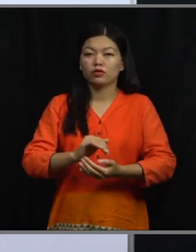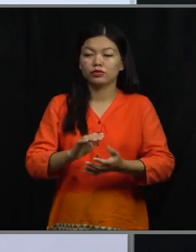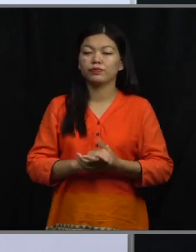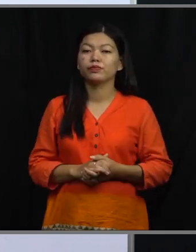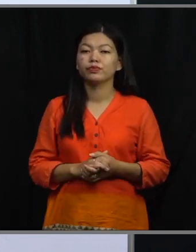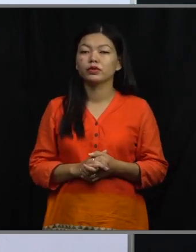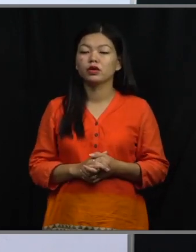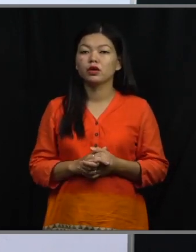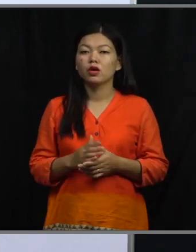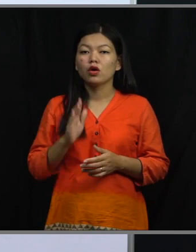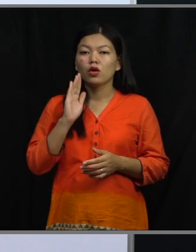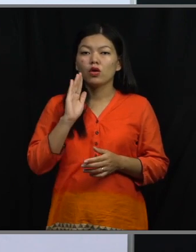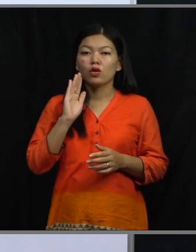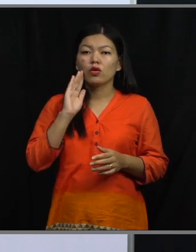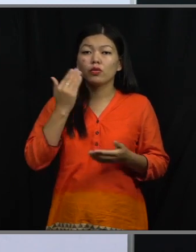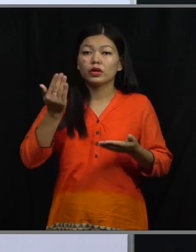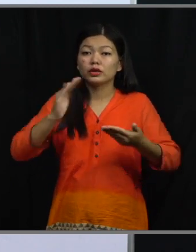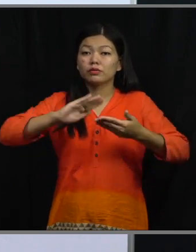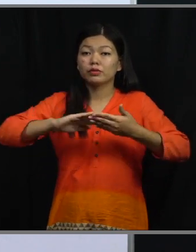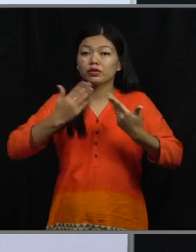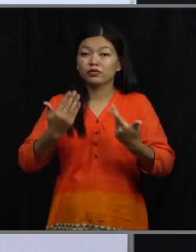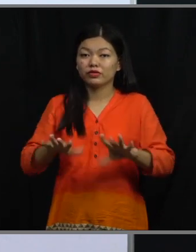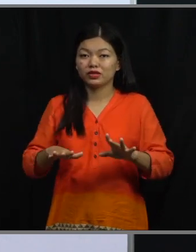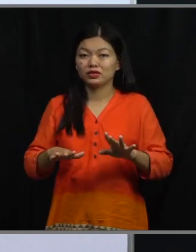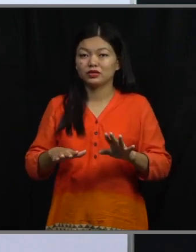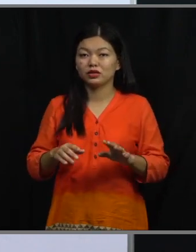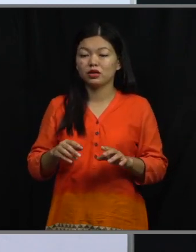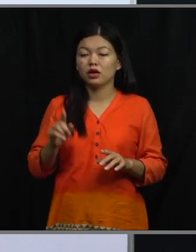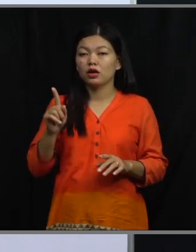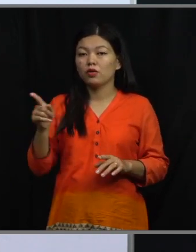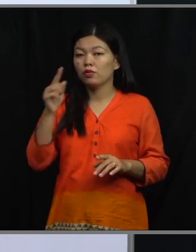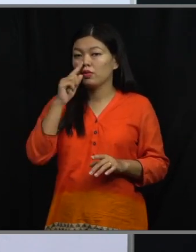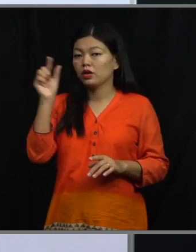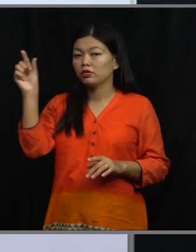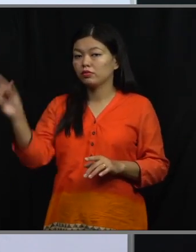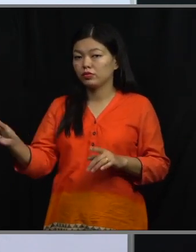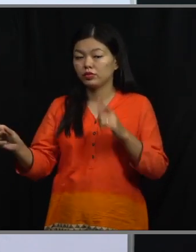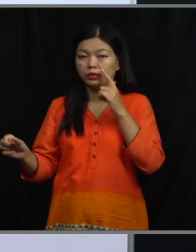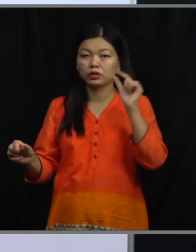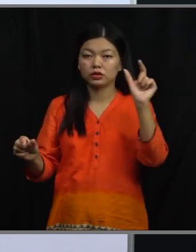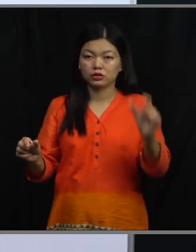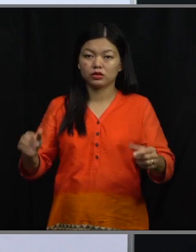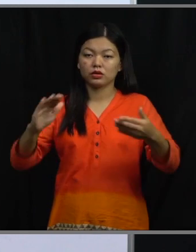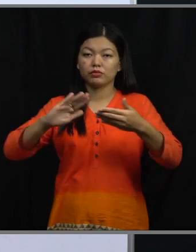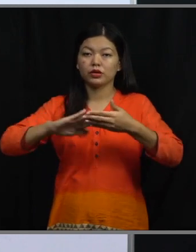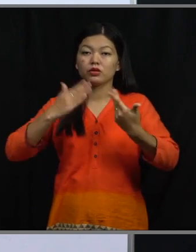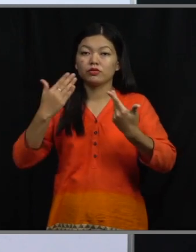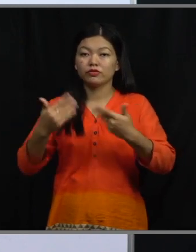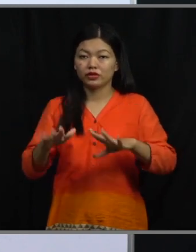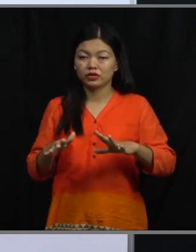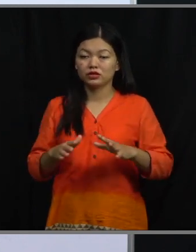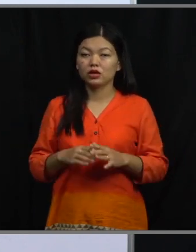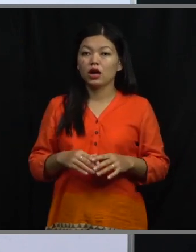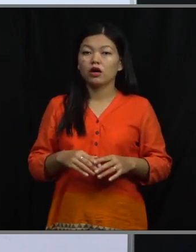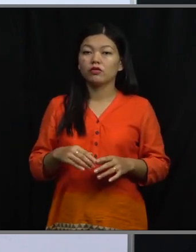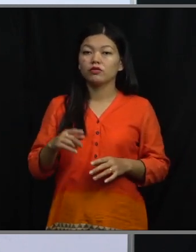married, you are related to that particular person, okay? And his or her parents will be your in-laws, right? So in that